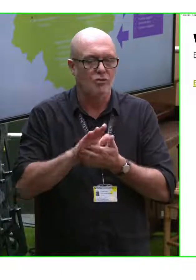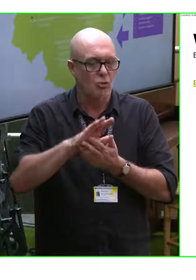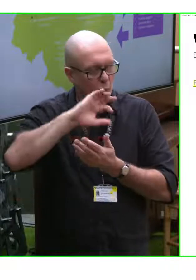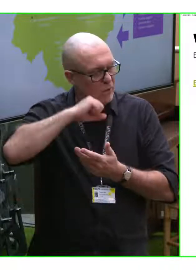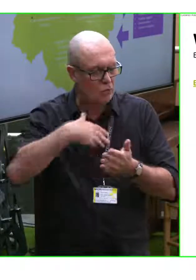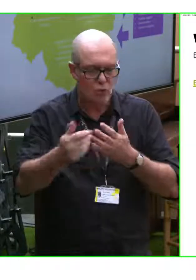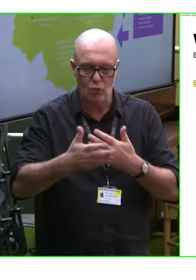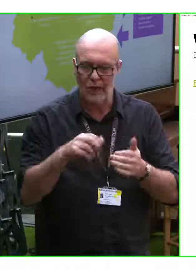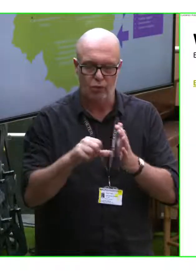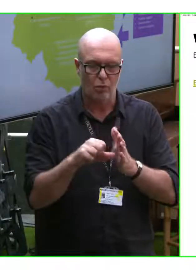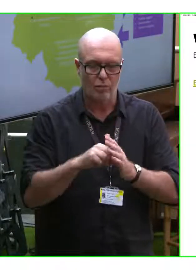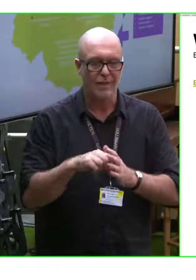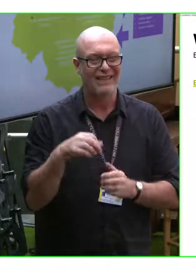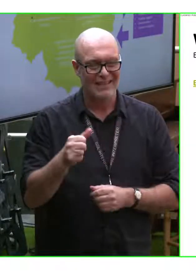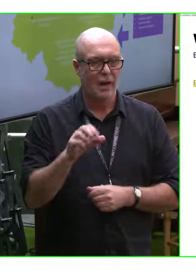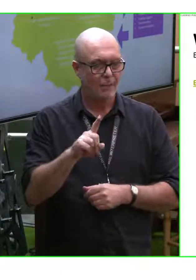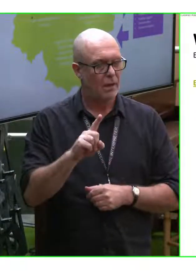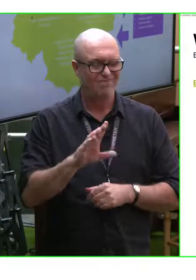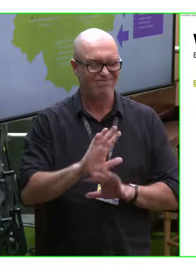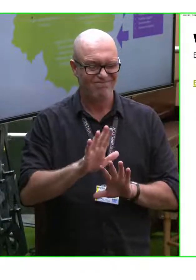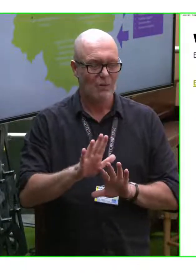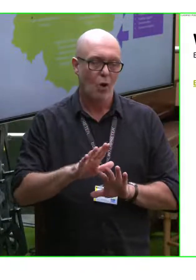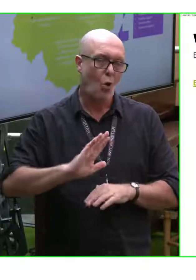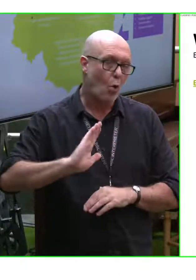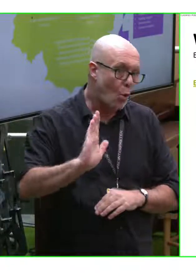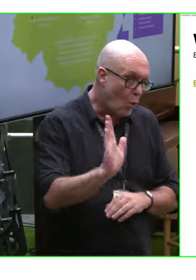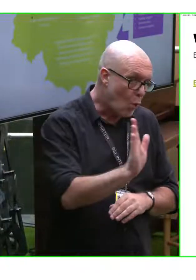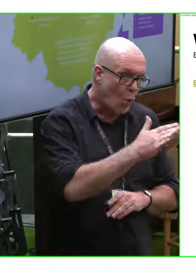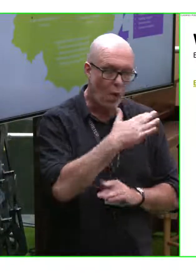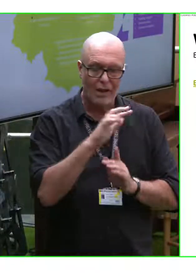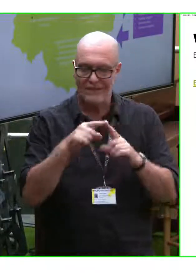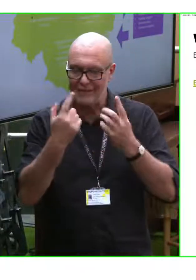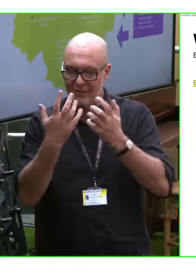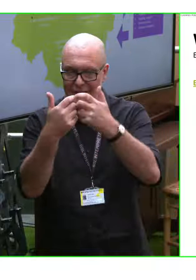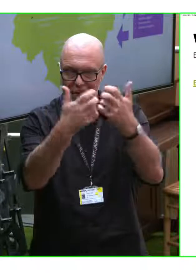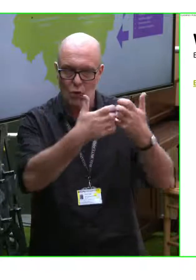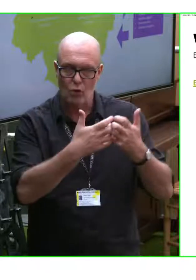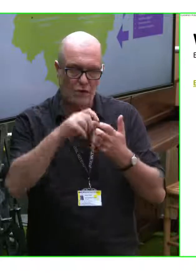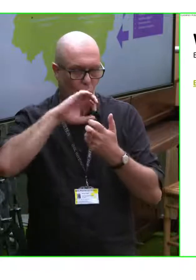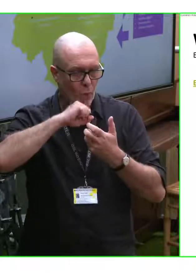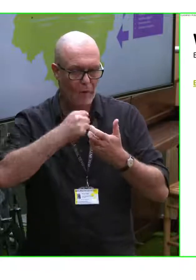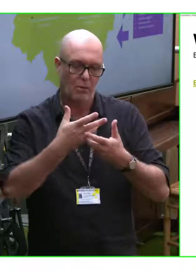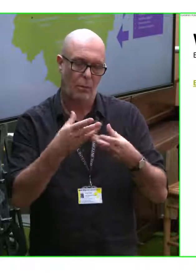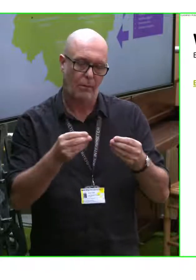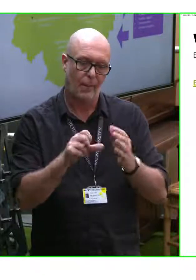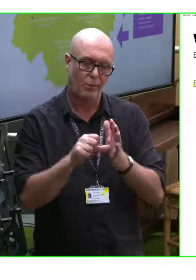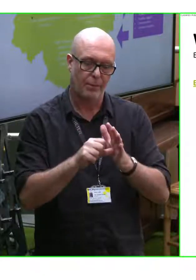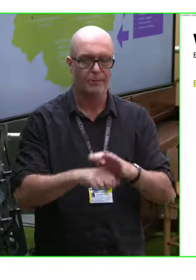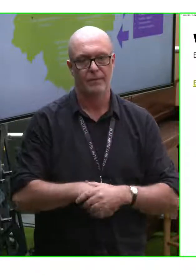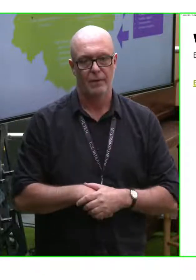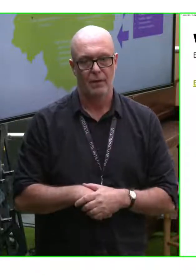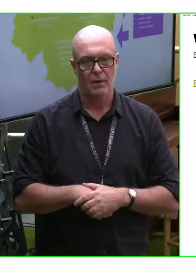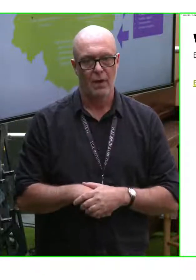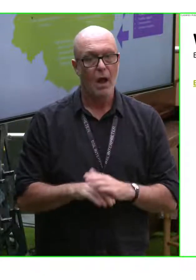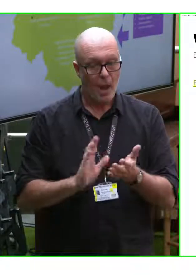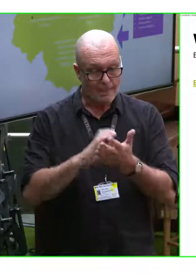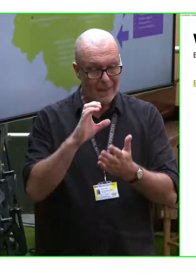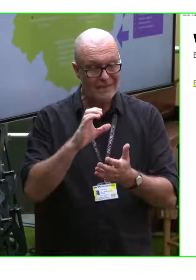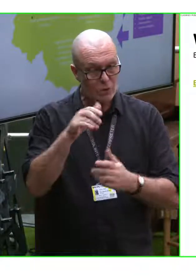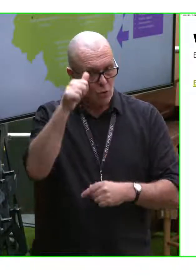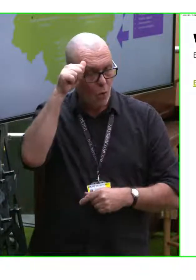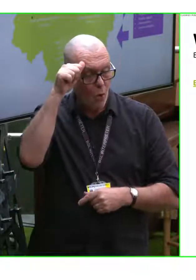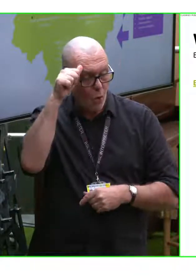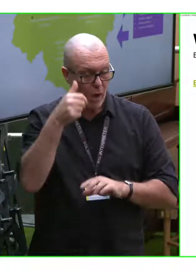solve all our problems. All of that investment in our people and the skills is going to solve all our problems. This is something that Manchester has recognised, and we're going